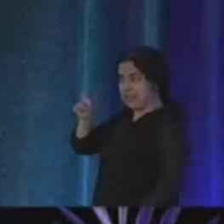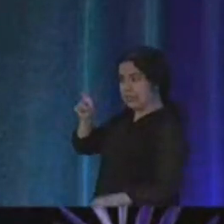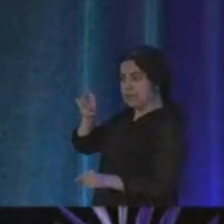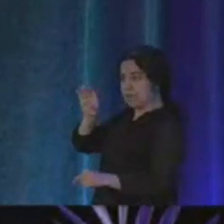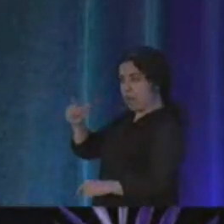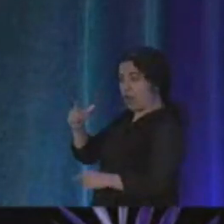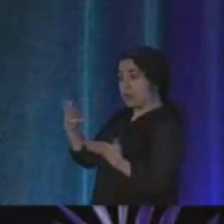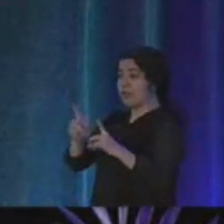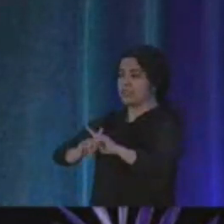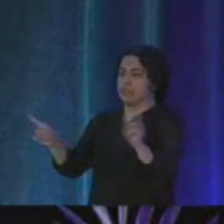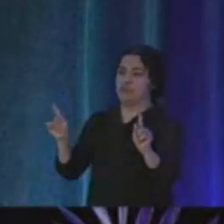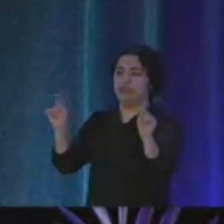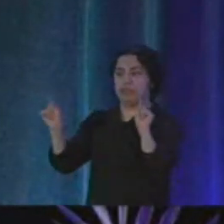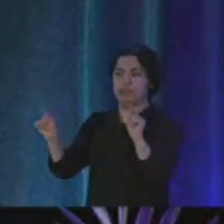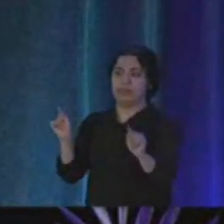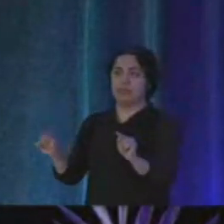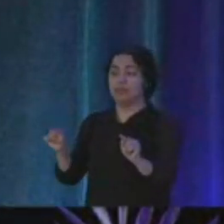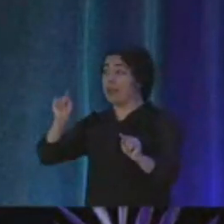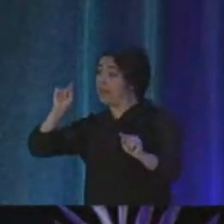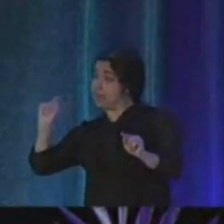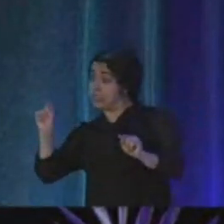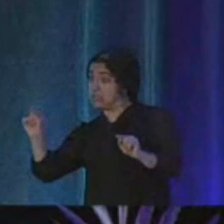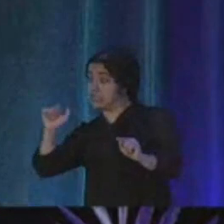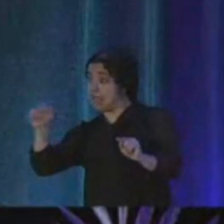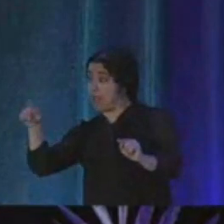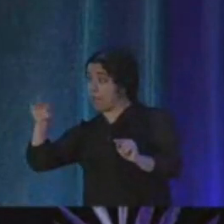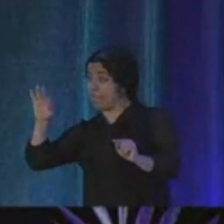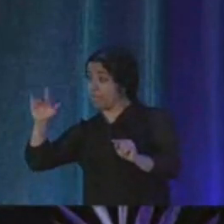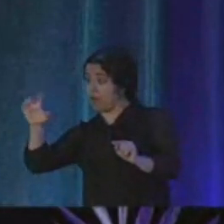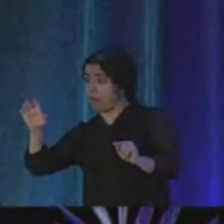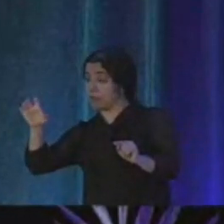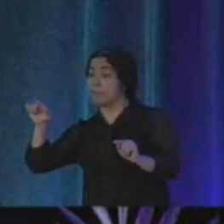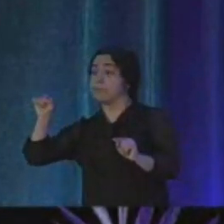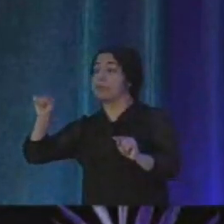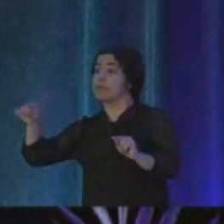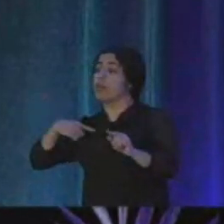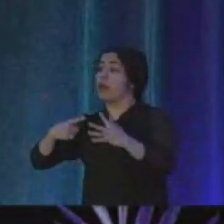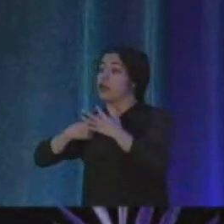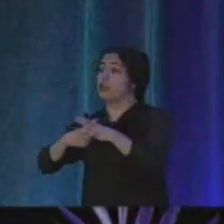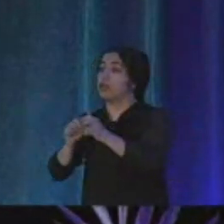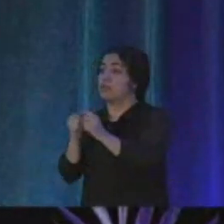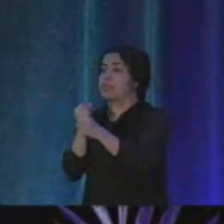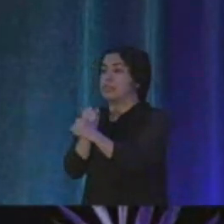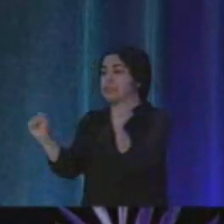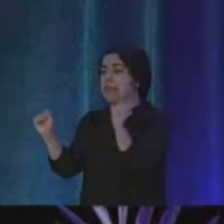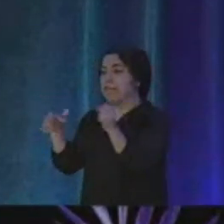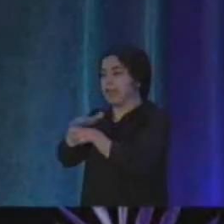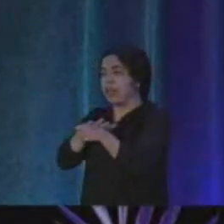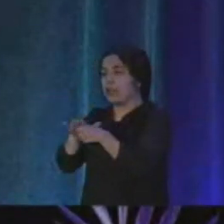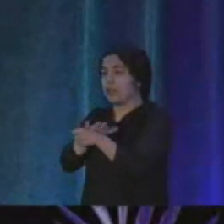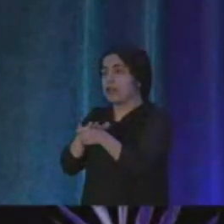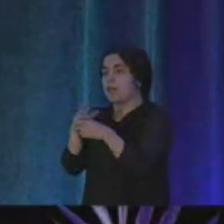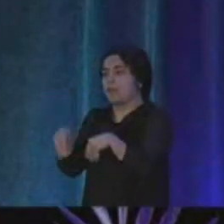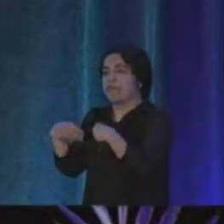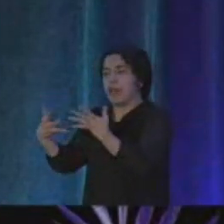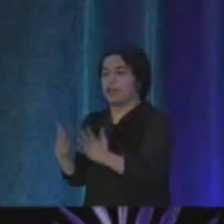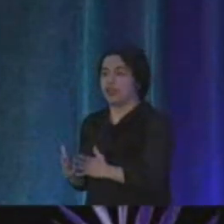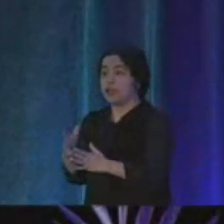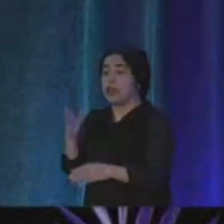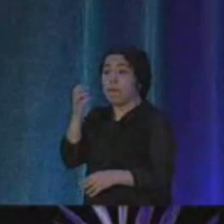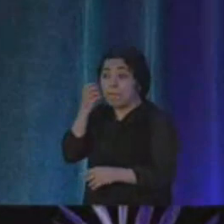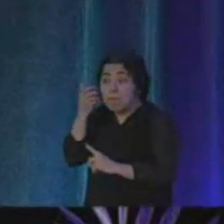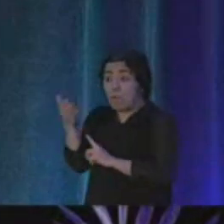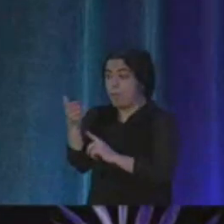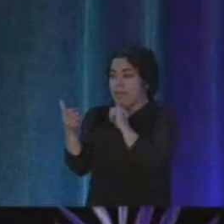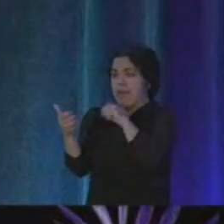are the differences. So in this app file, I start with a safe area provider. On mobile applications,